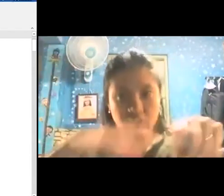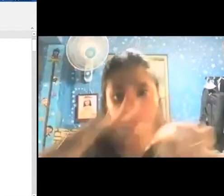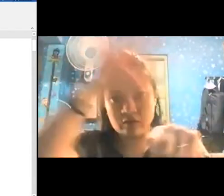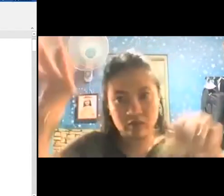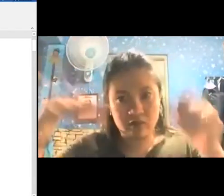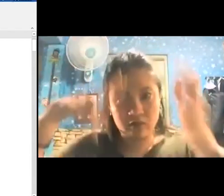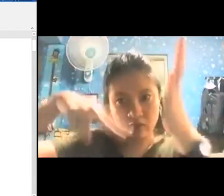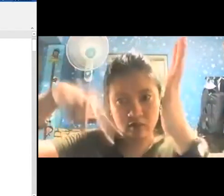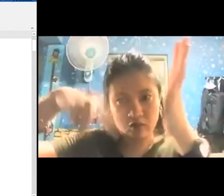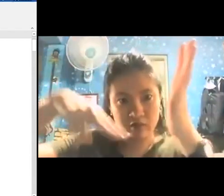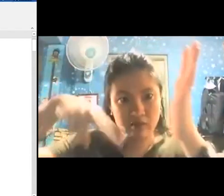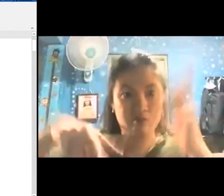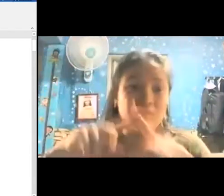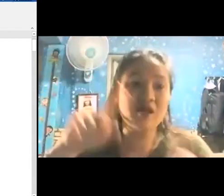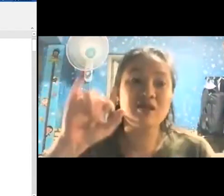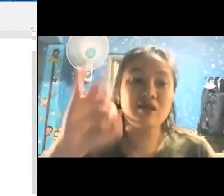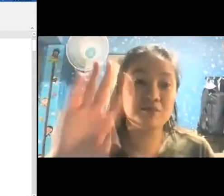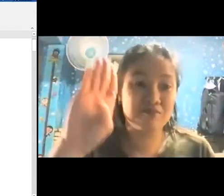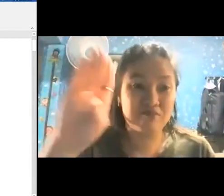So